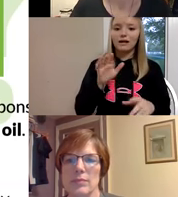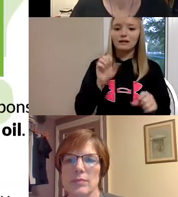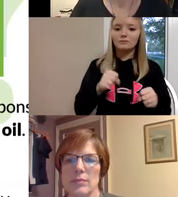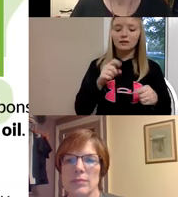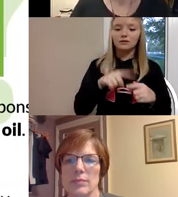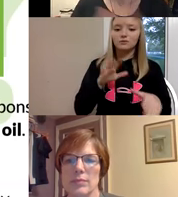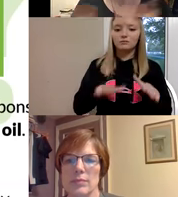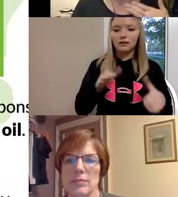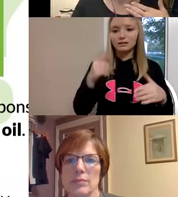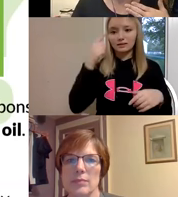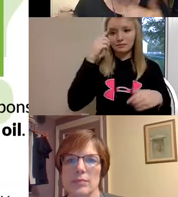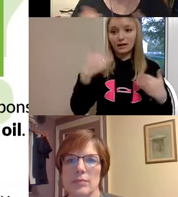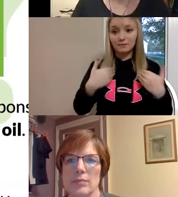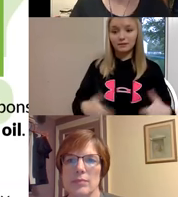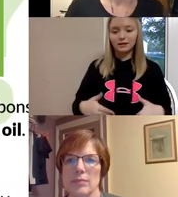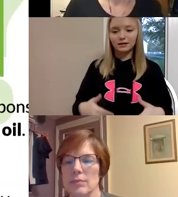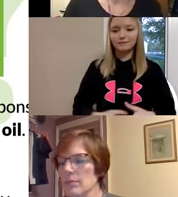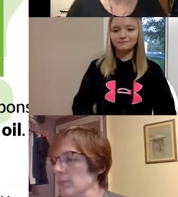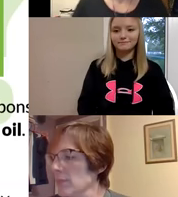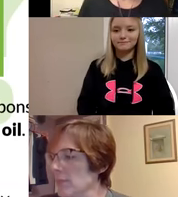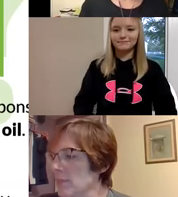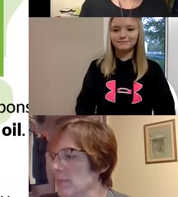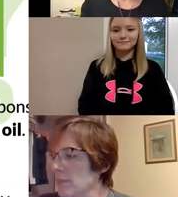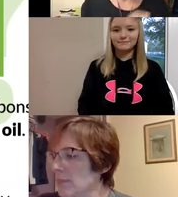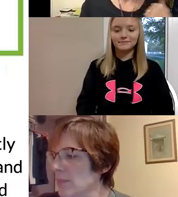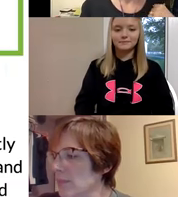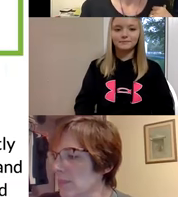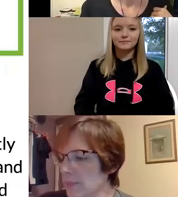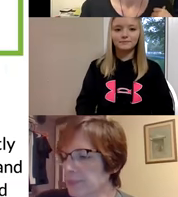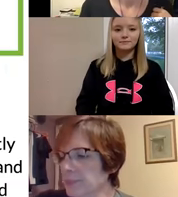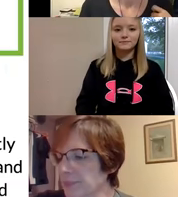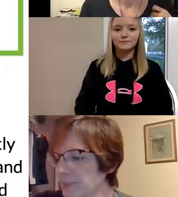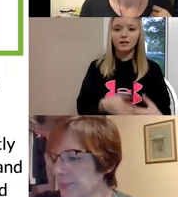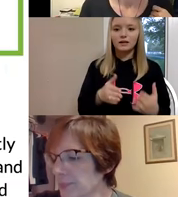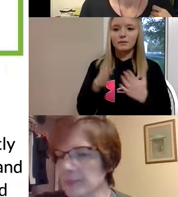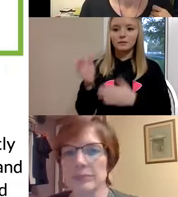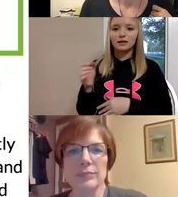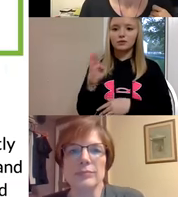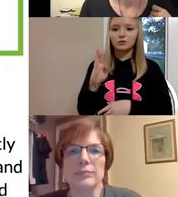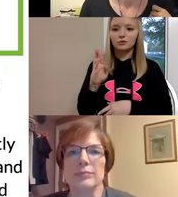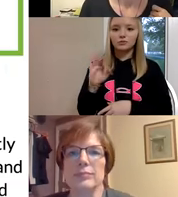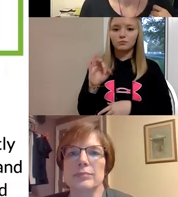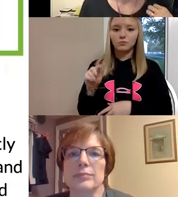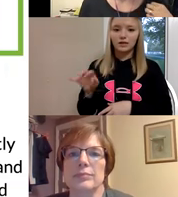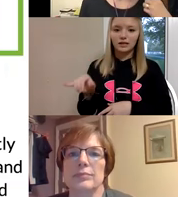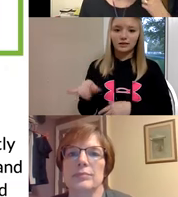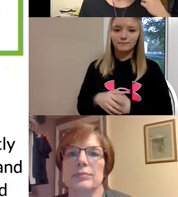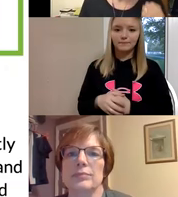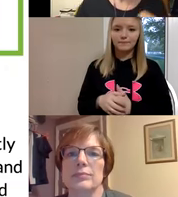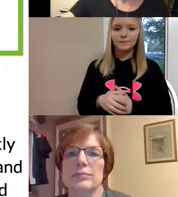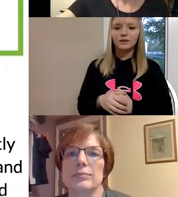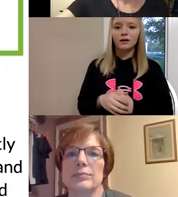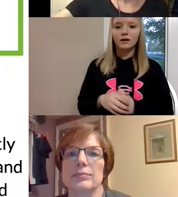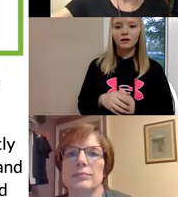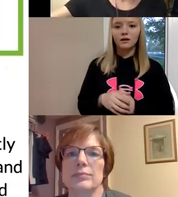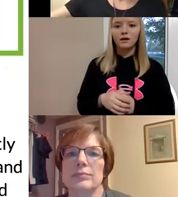So Brittaney, I think it's back to you now. All right. Now we're going to talk about